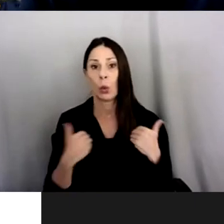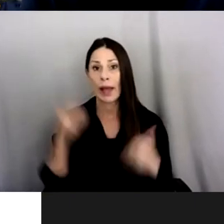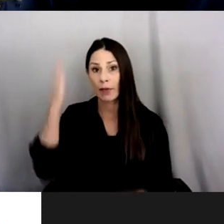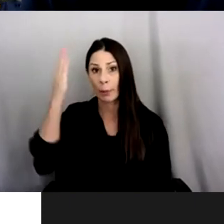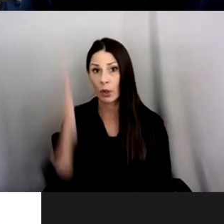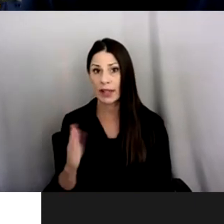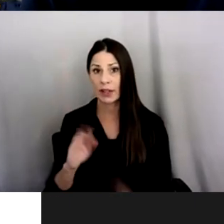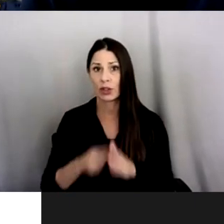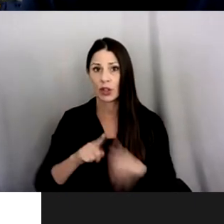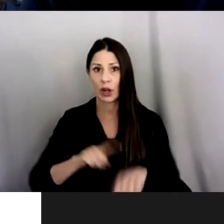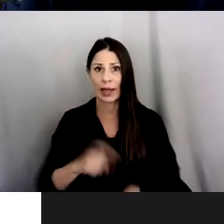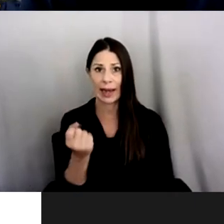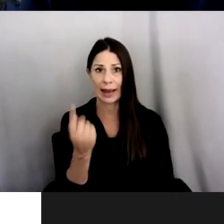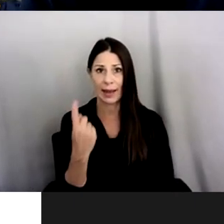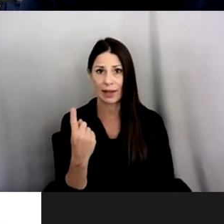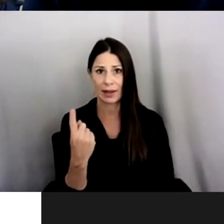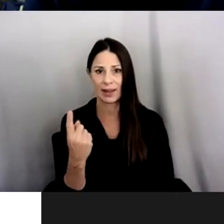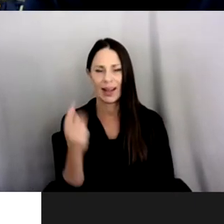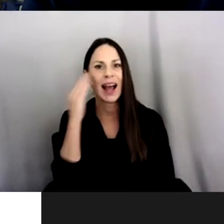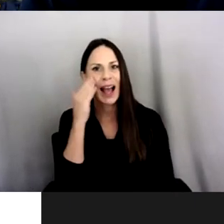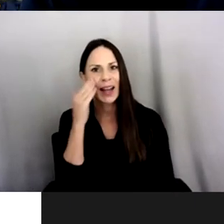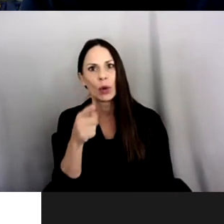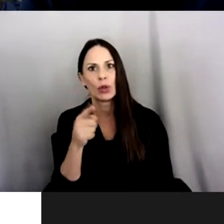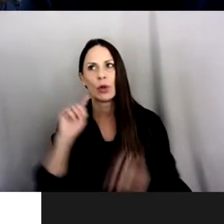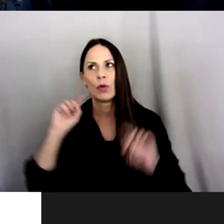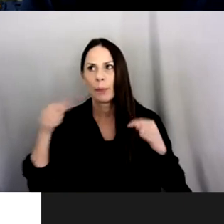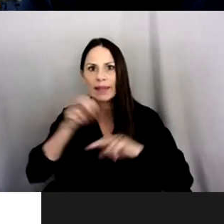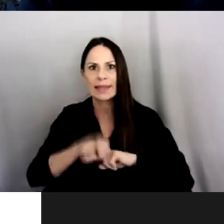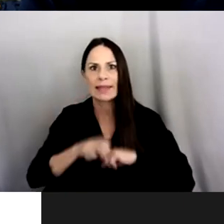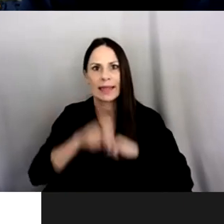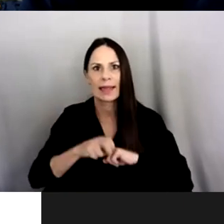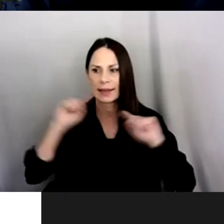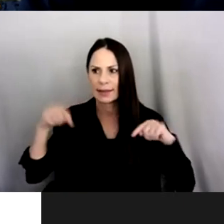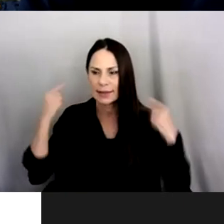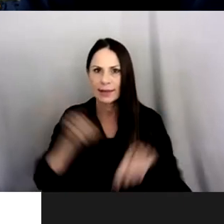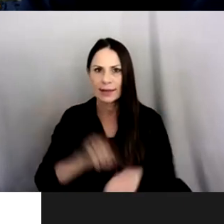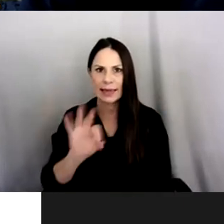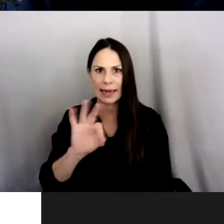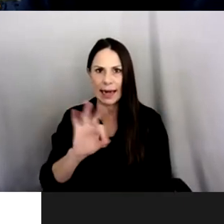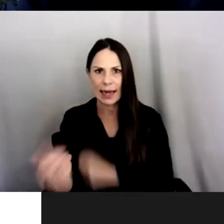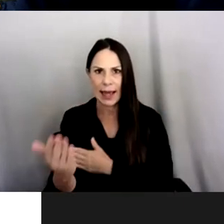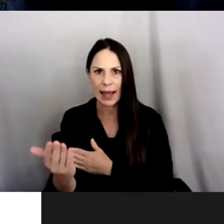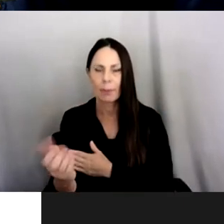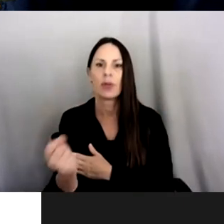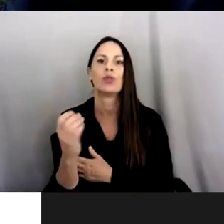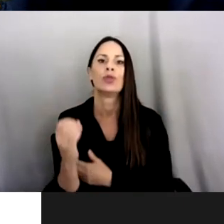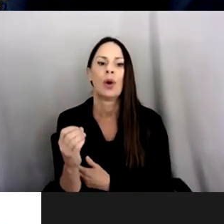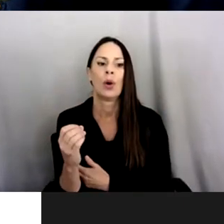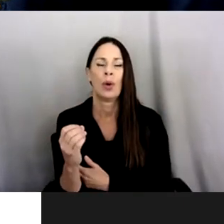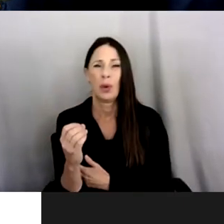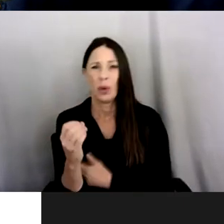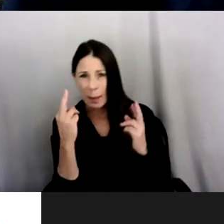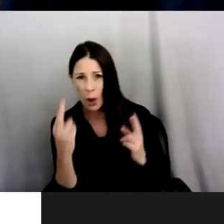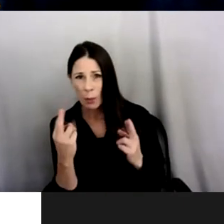11. And I know you all have been sitting here with us since 9 a.m. And so I'm hoping we can